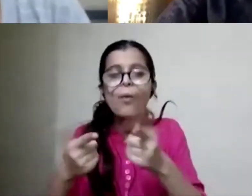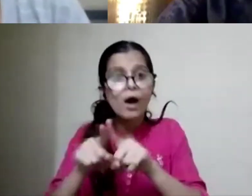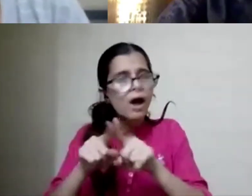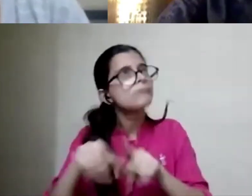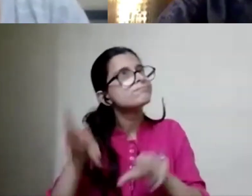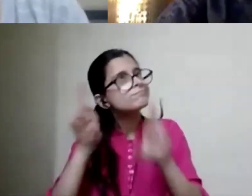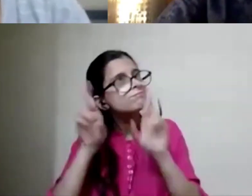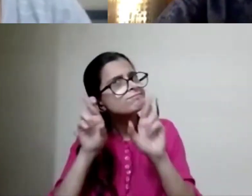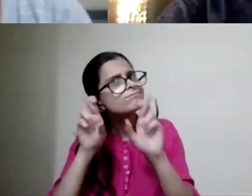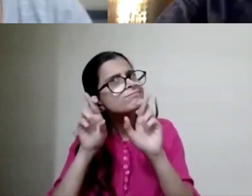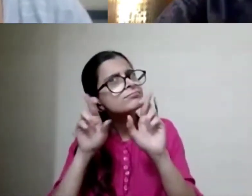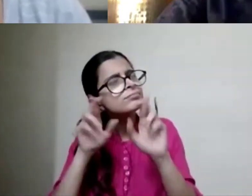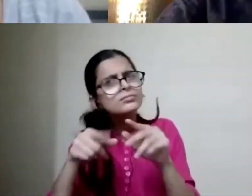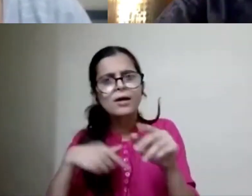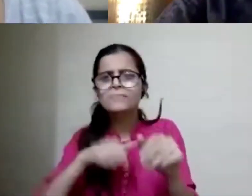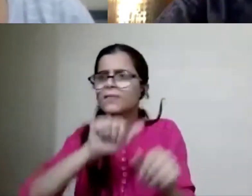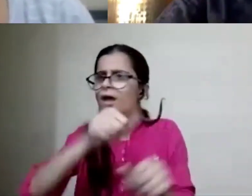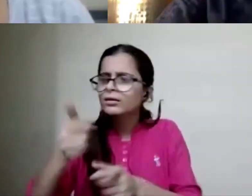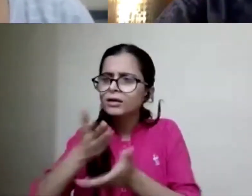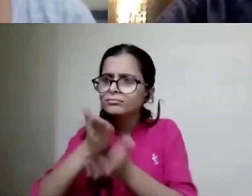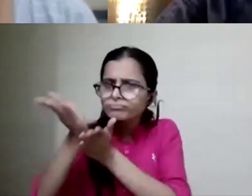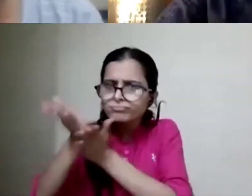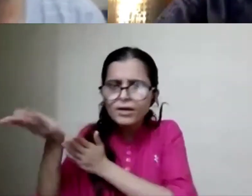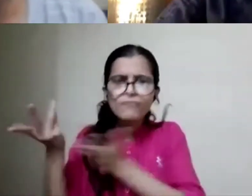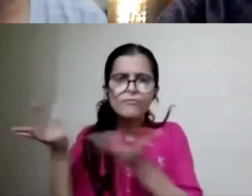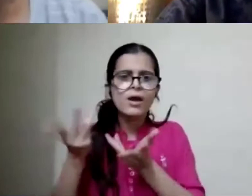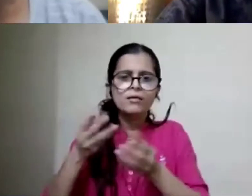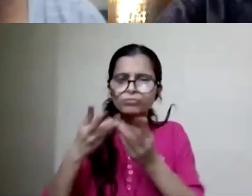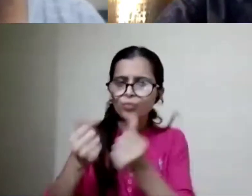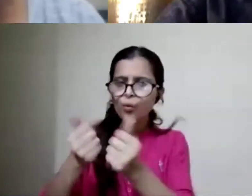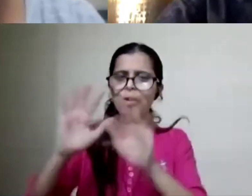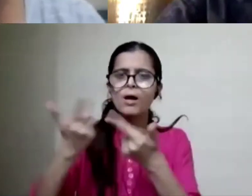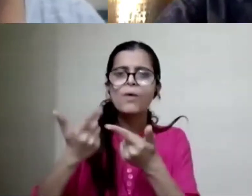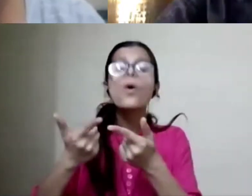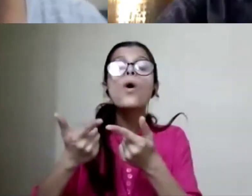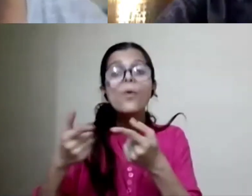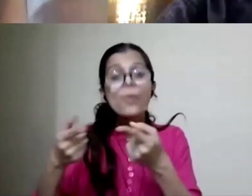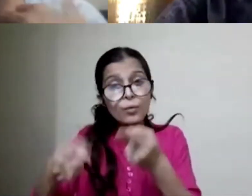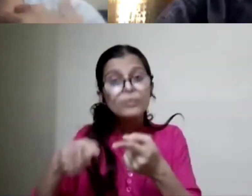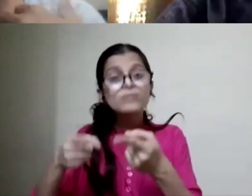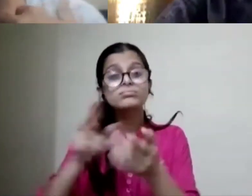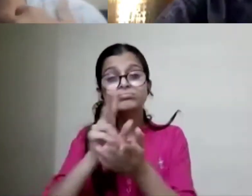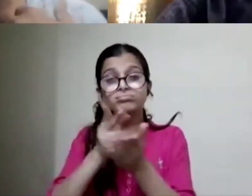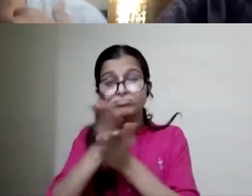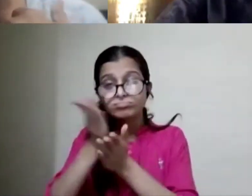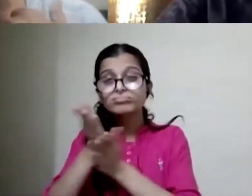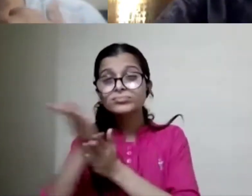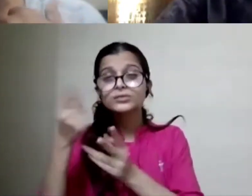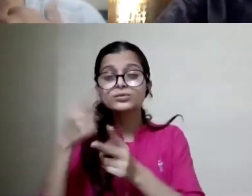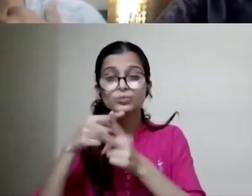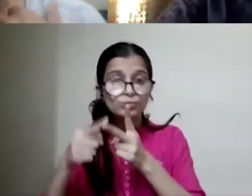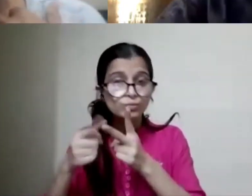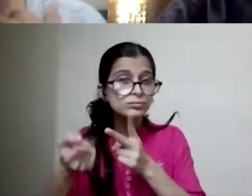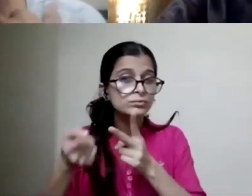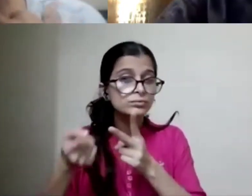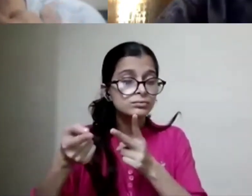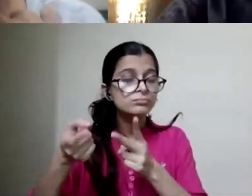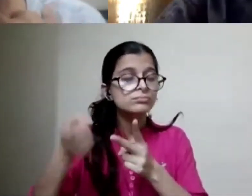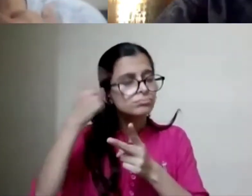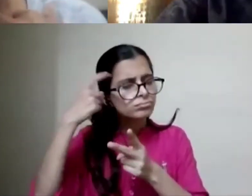to be creating these other alternative routes. So both these things are meant to be put on my